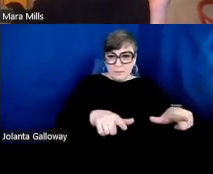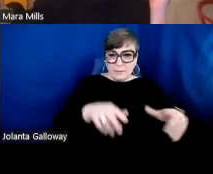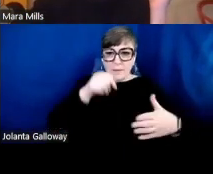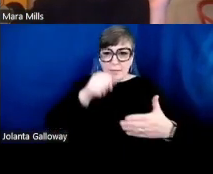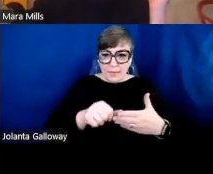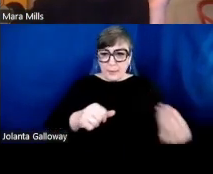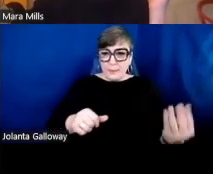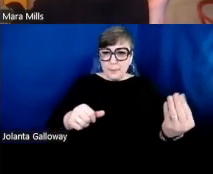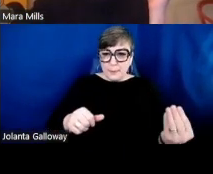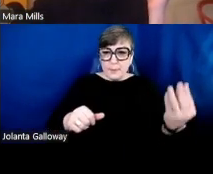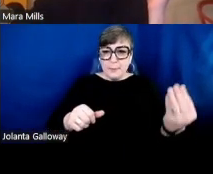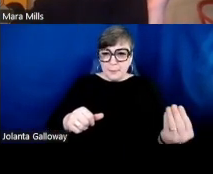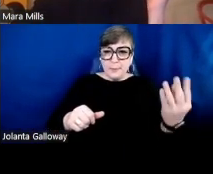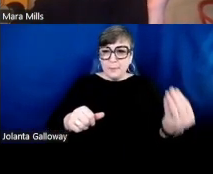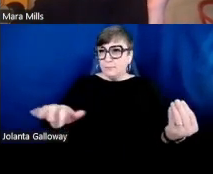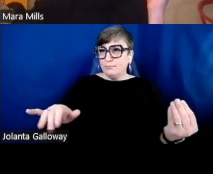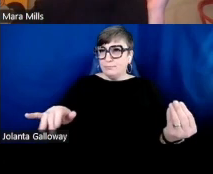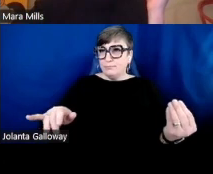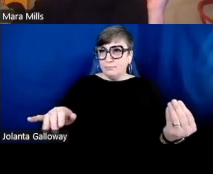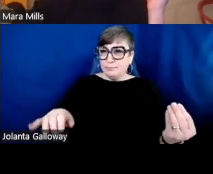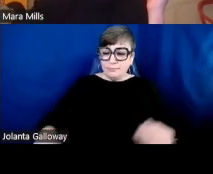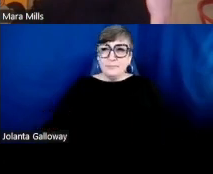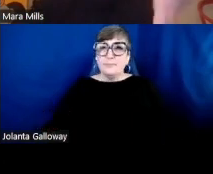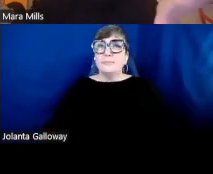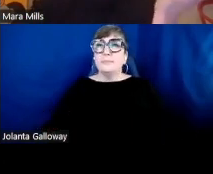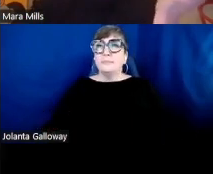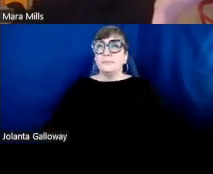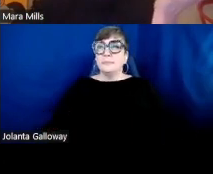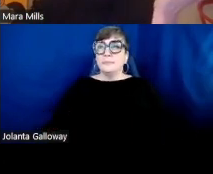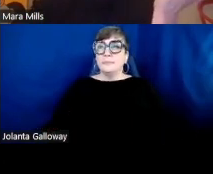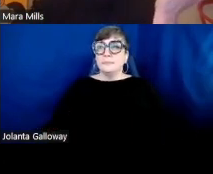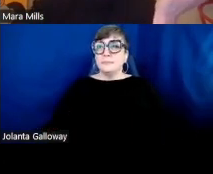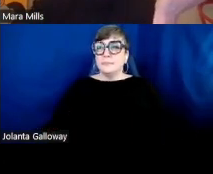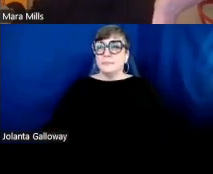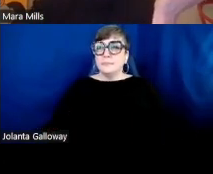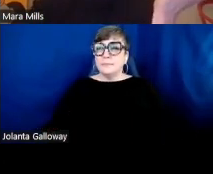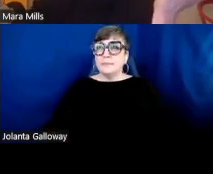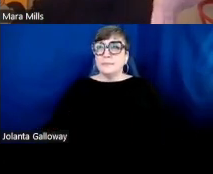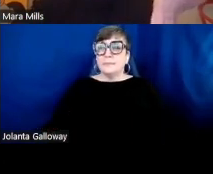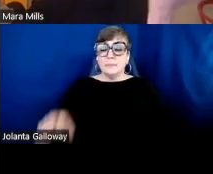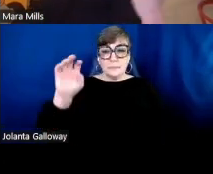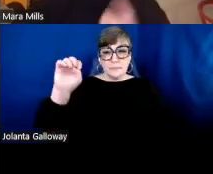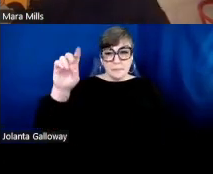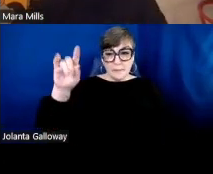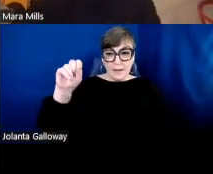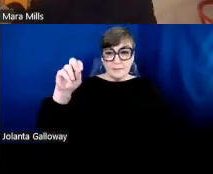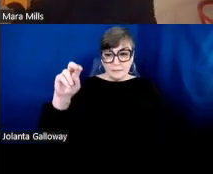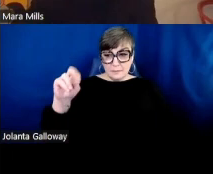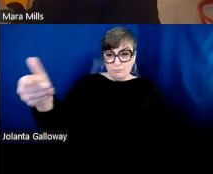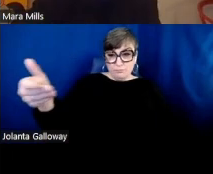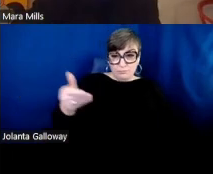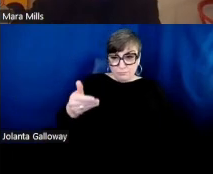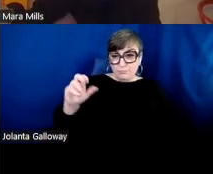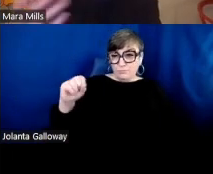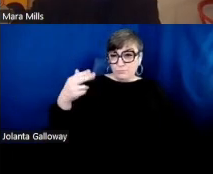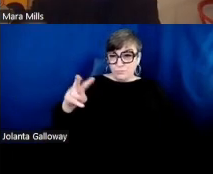up in sequence um at the receiver edison um invited shaw in 1912 to work in his